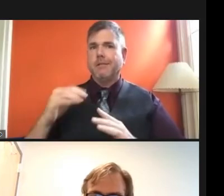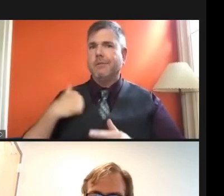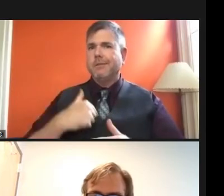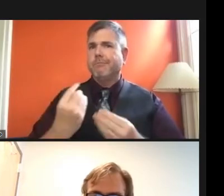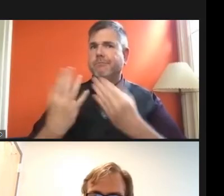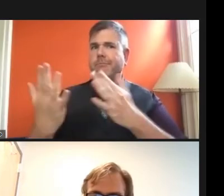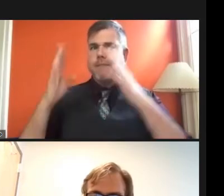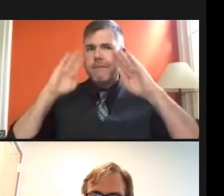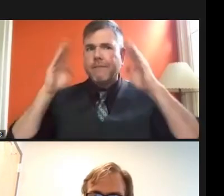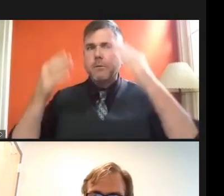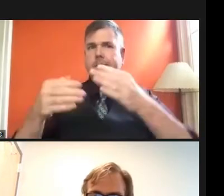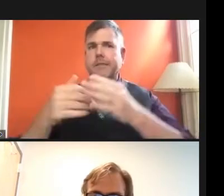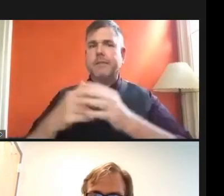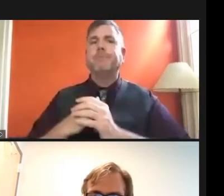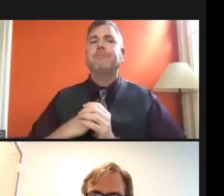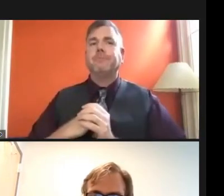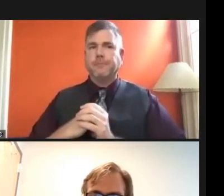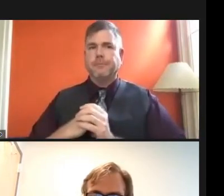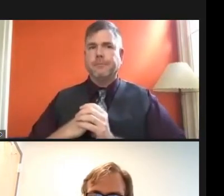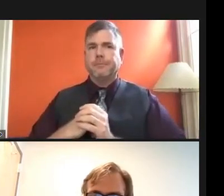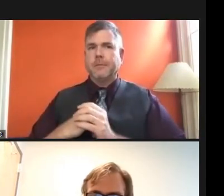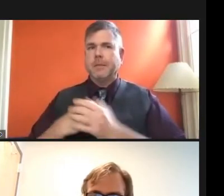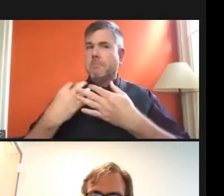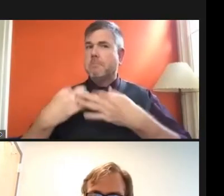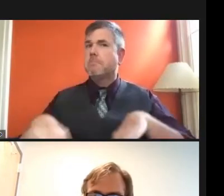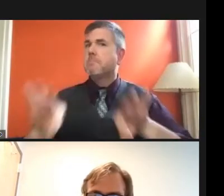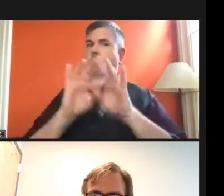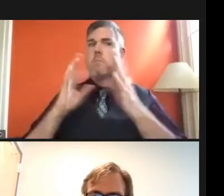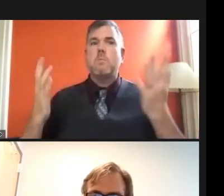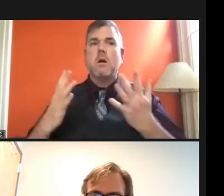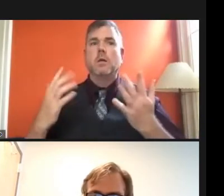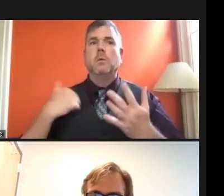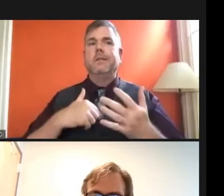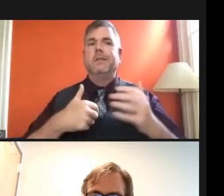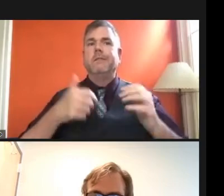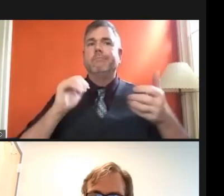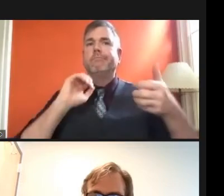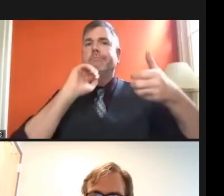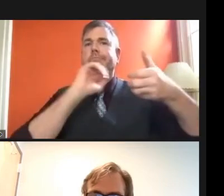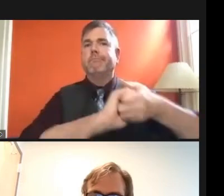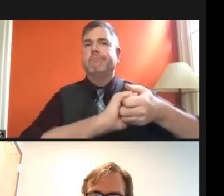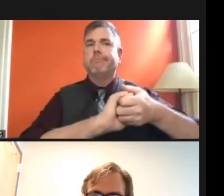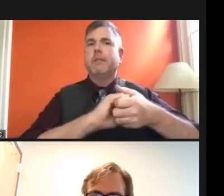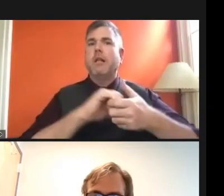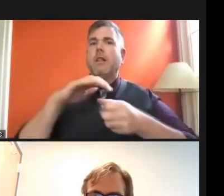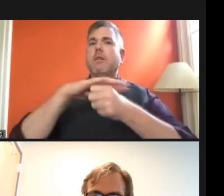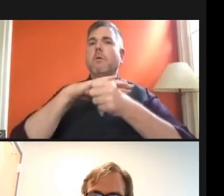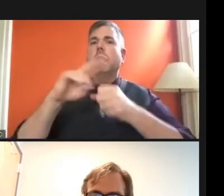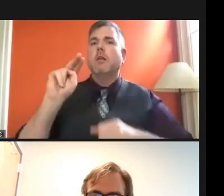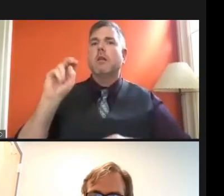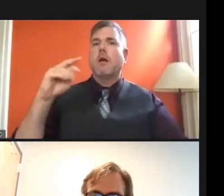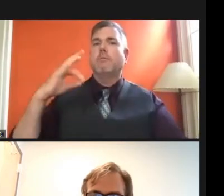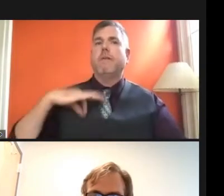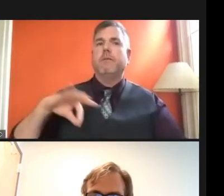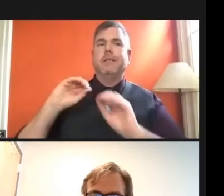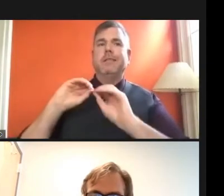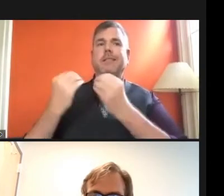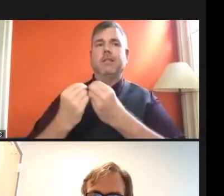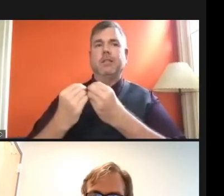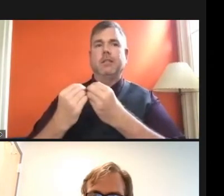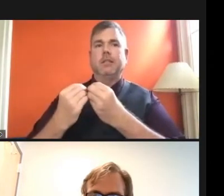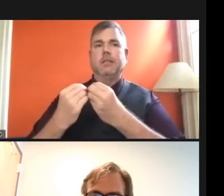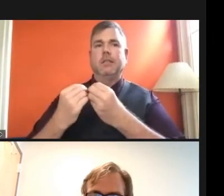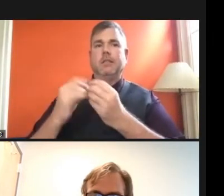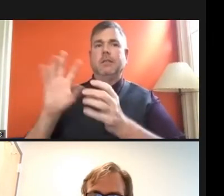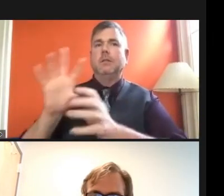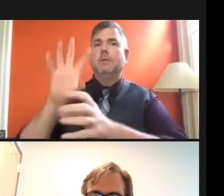with our local nonprofits. So we've got partnerships in the Canal District, also partnerships in Novato, working on making sure